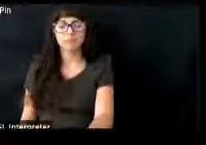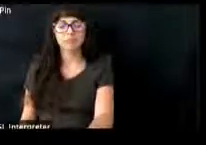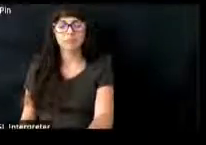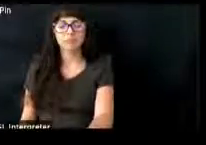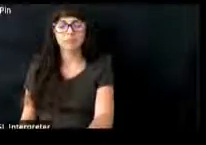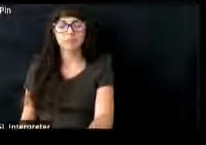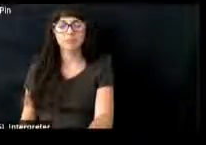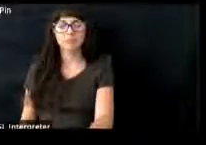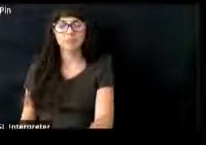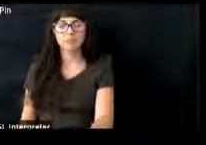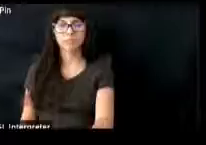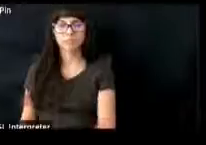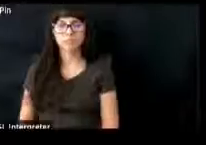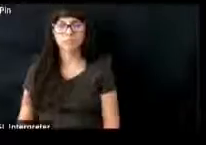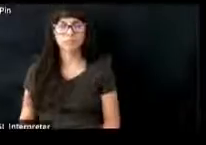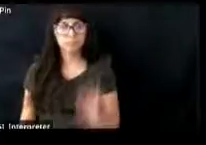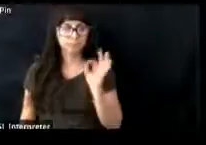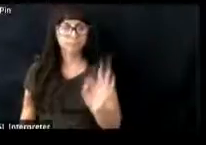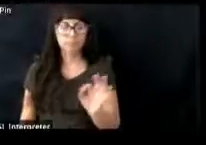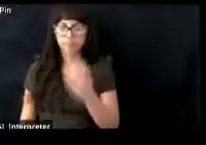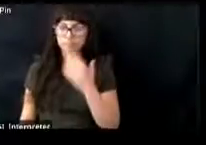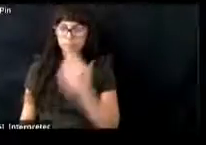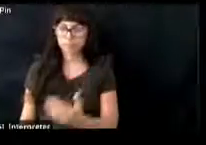Adelante. Gracias. Bueno.